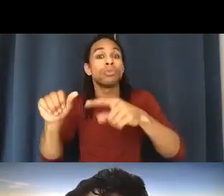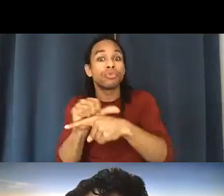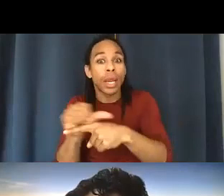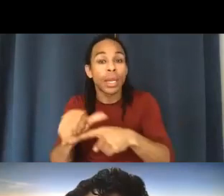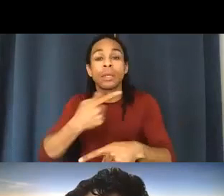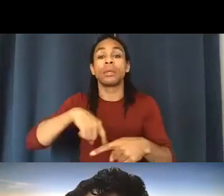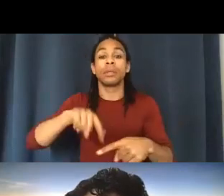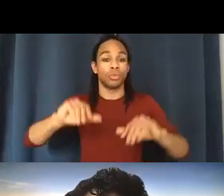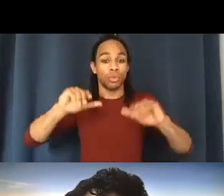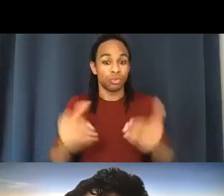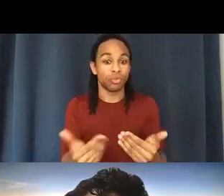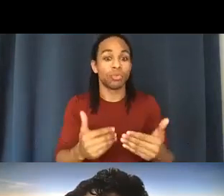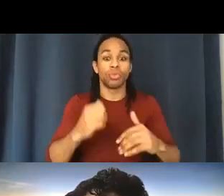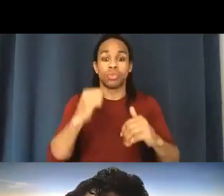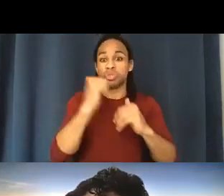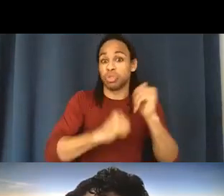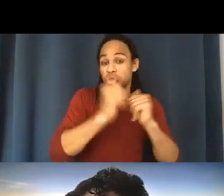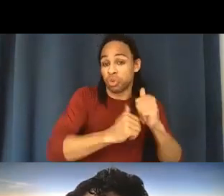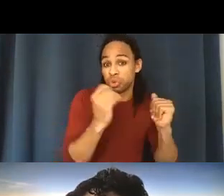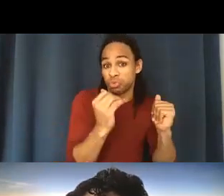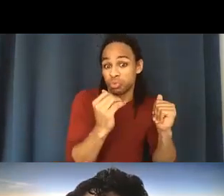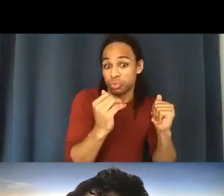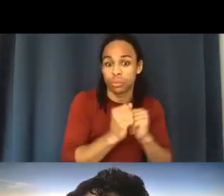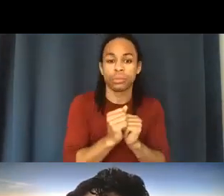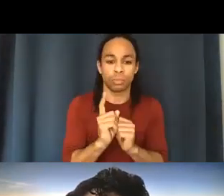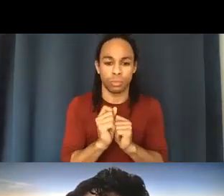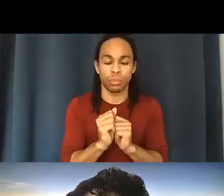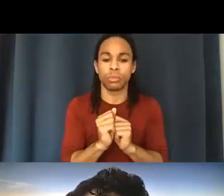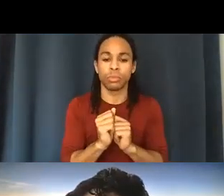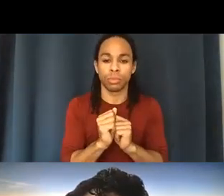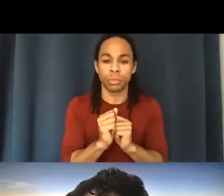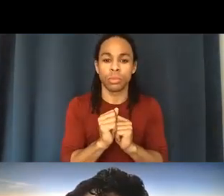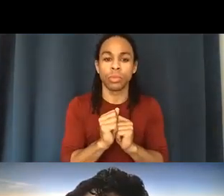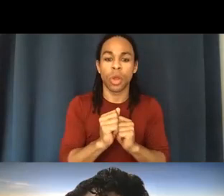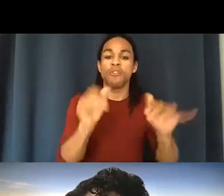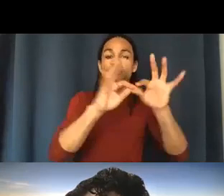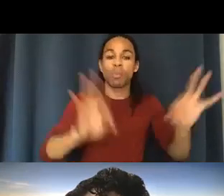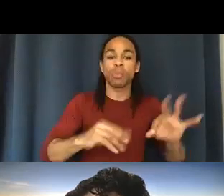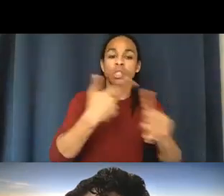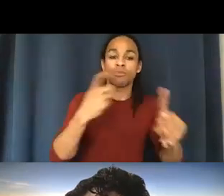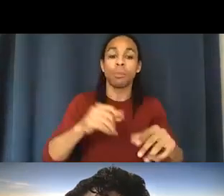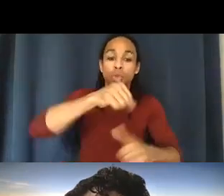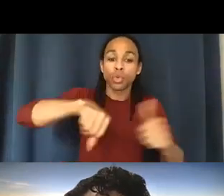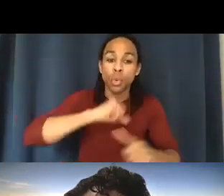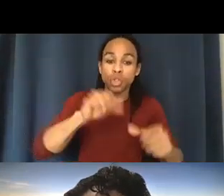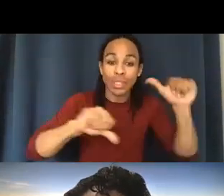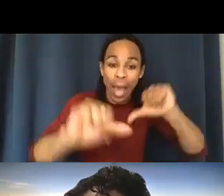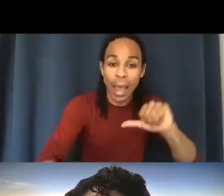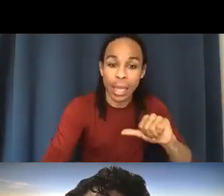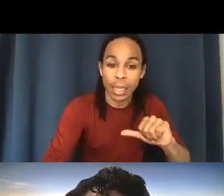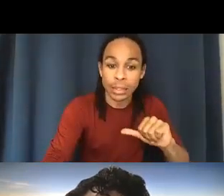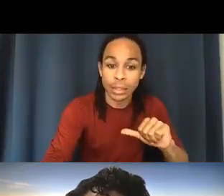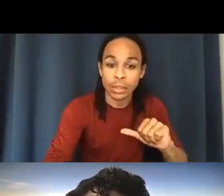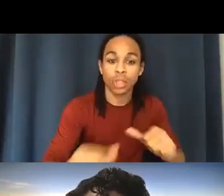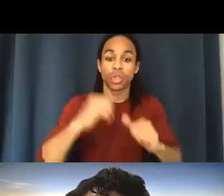violence, structural vulnerability, and what we call the naturalization of inequality. There is a training manual that accompanies our free training,